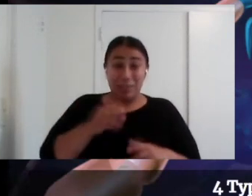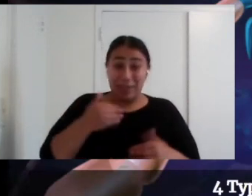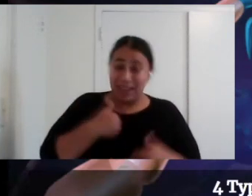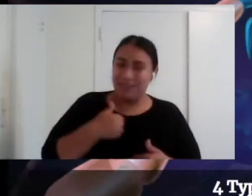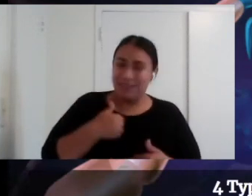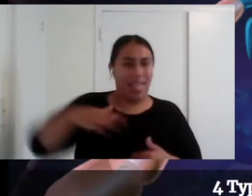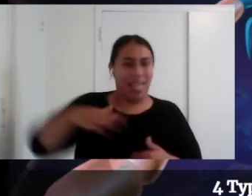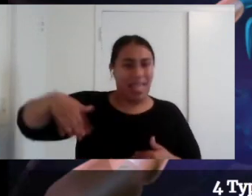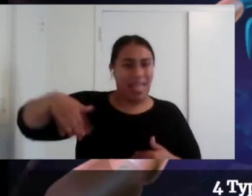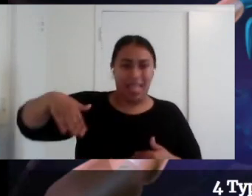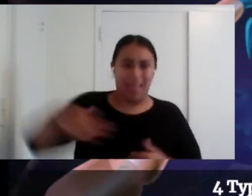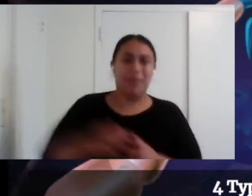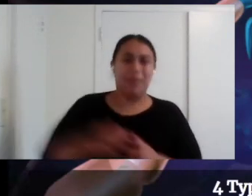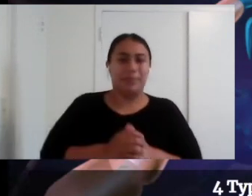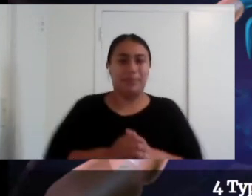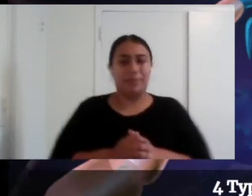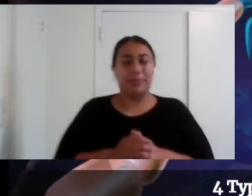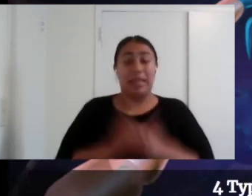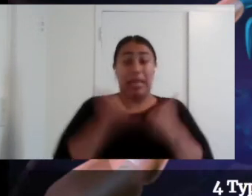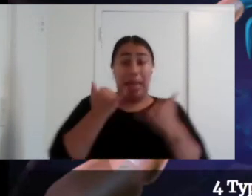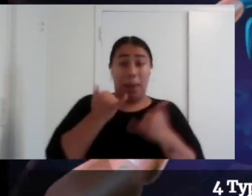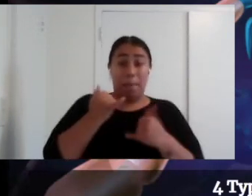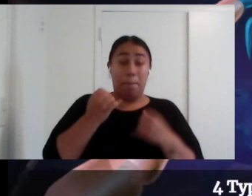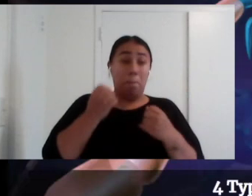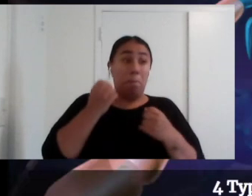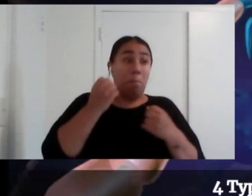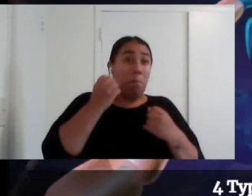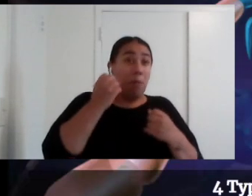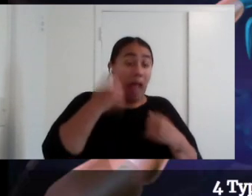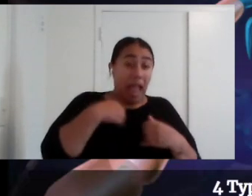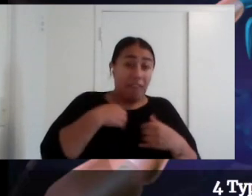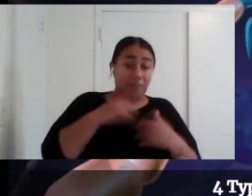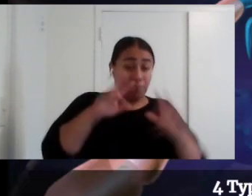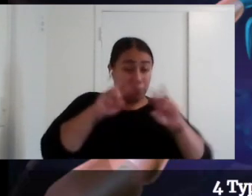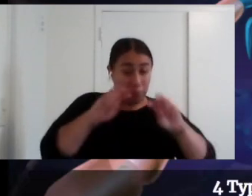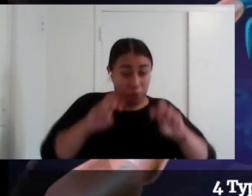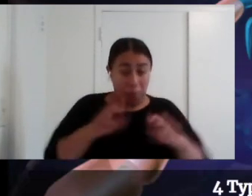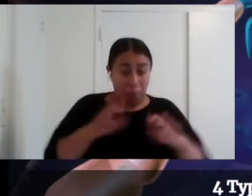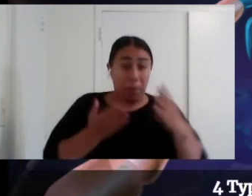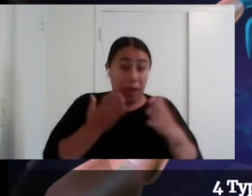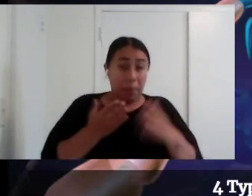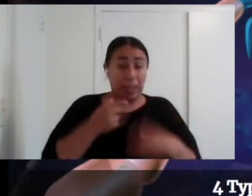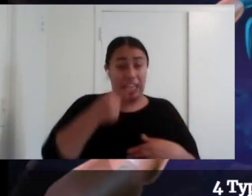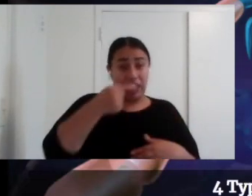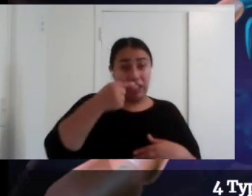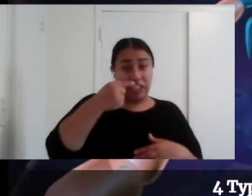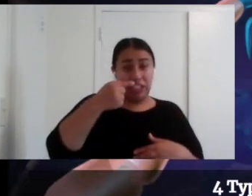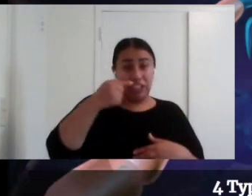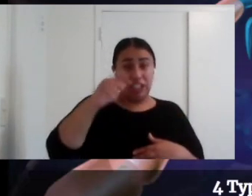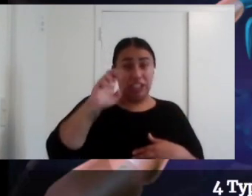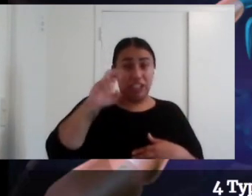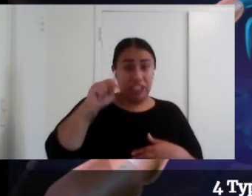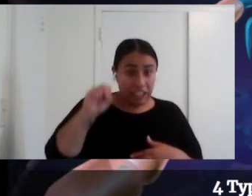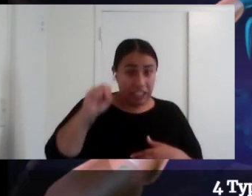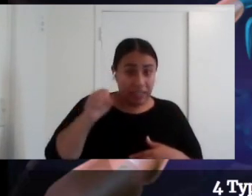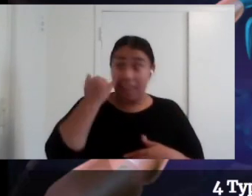isolated syndrome, but most times it does go into relapsing remitting. Relapsing remitting, what is that?